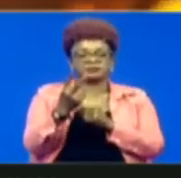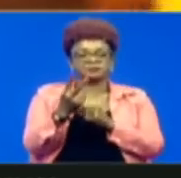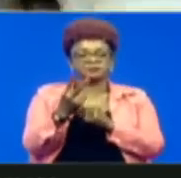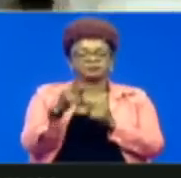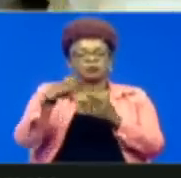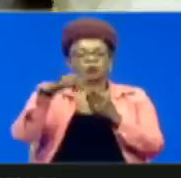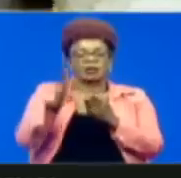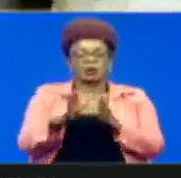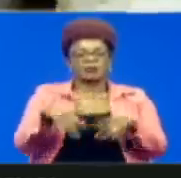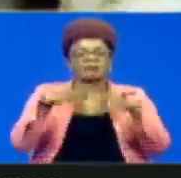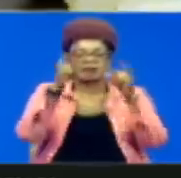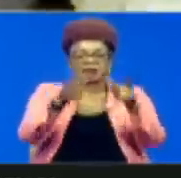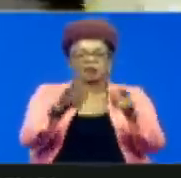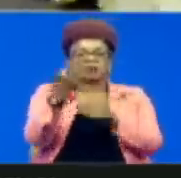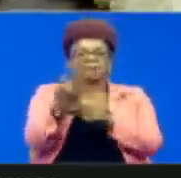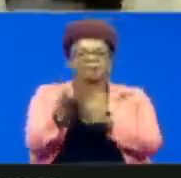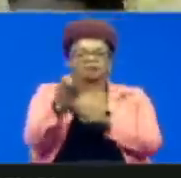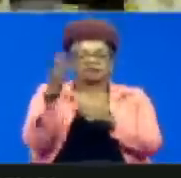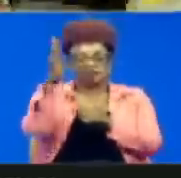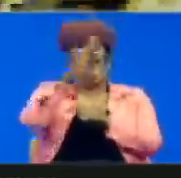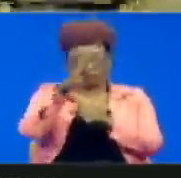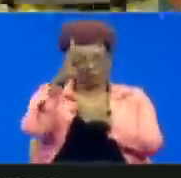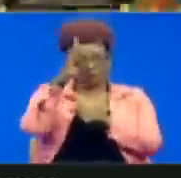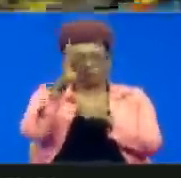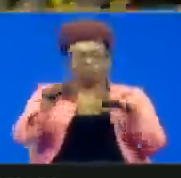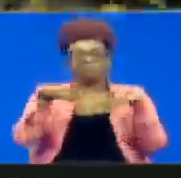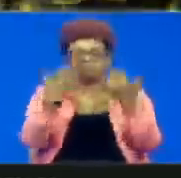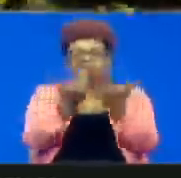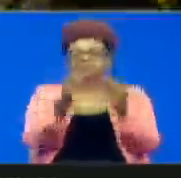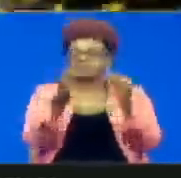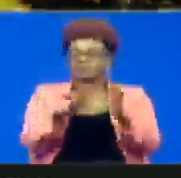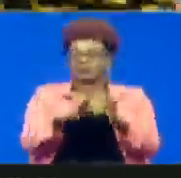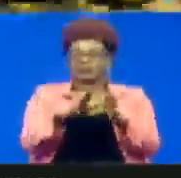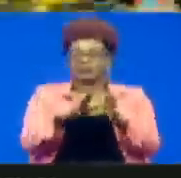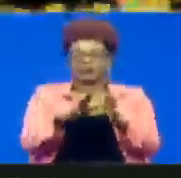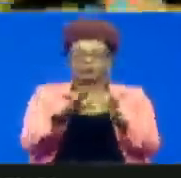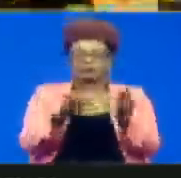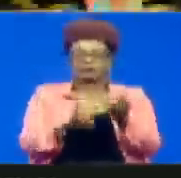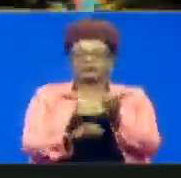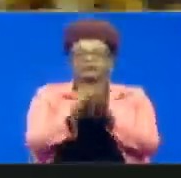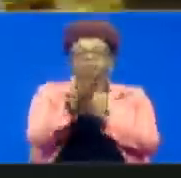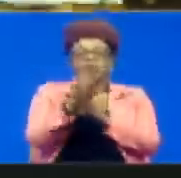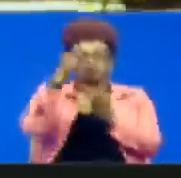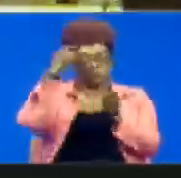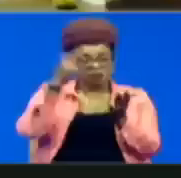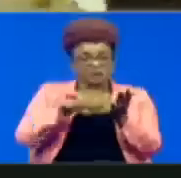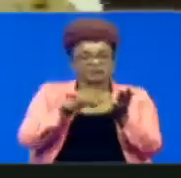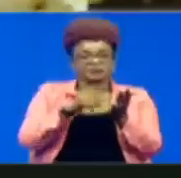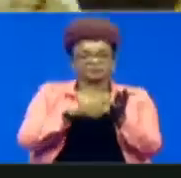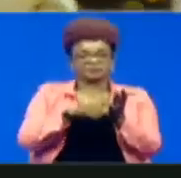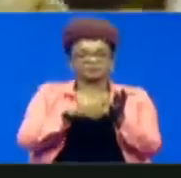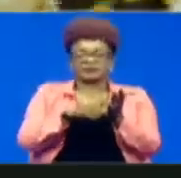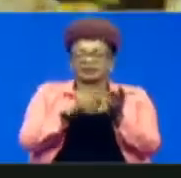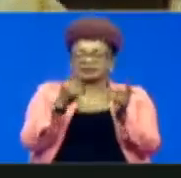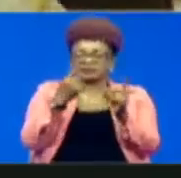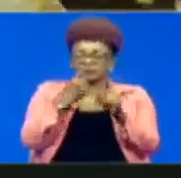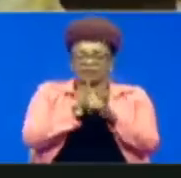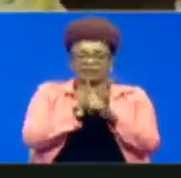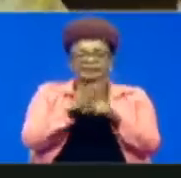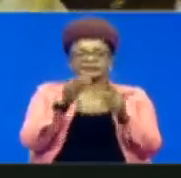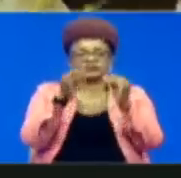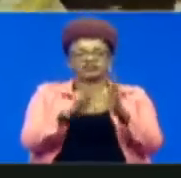be crowned in March in Dubai. The Global Teacher Prize was set up to recognize one exceptional teacher who has made